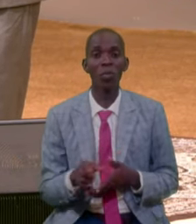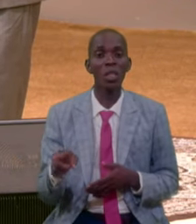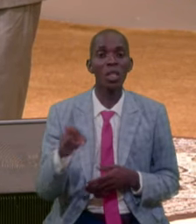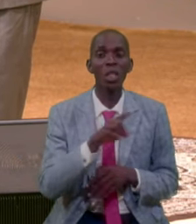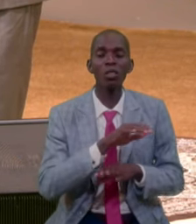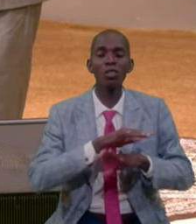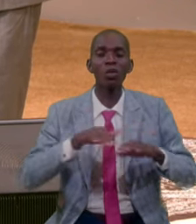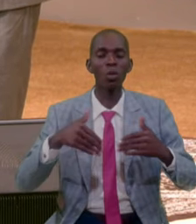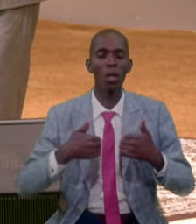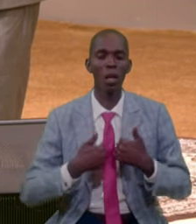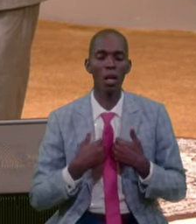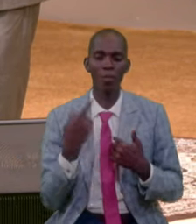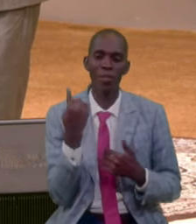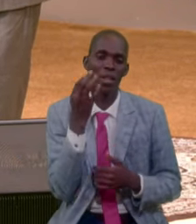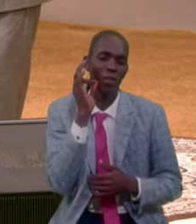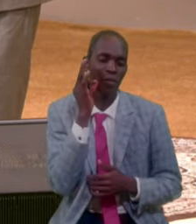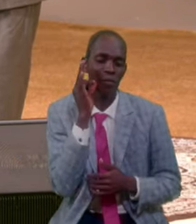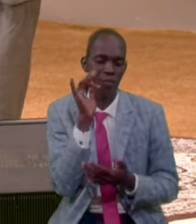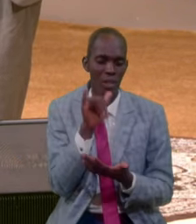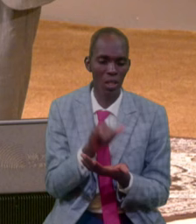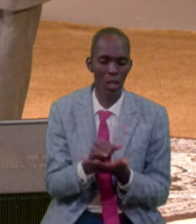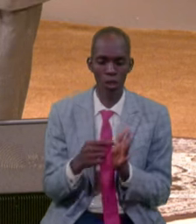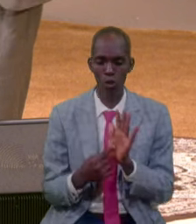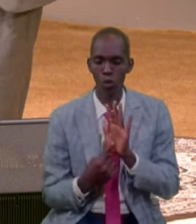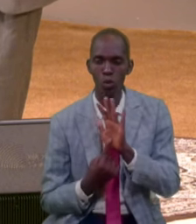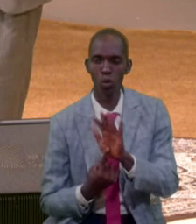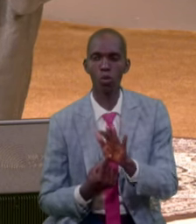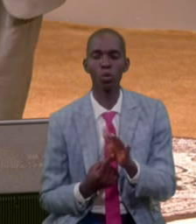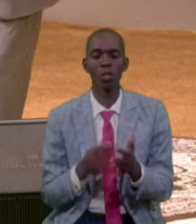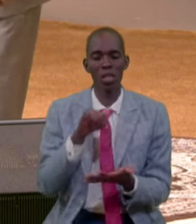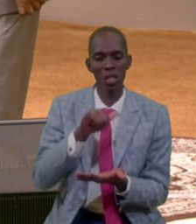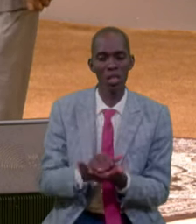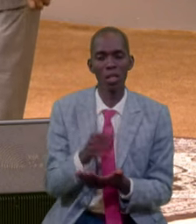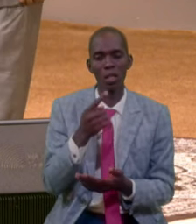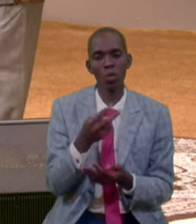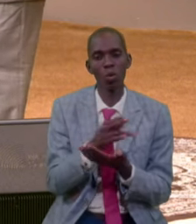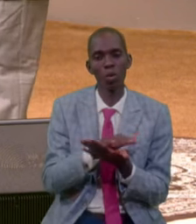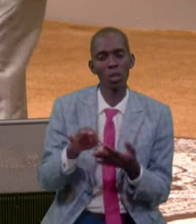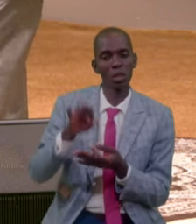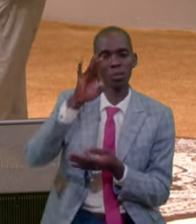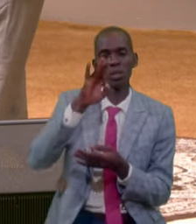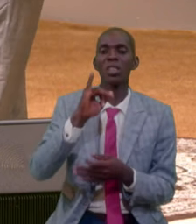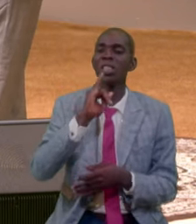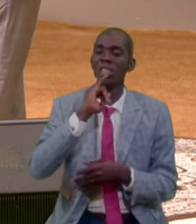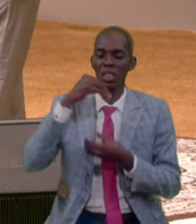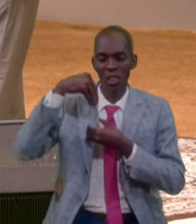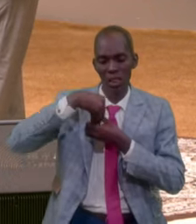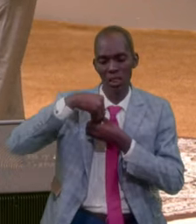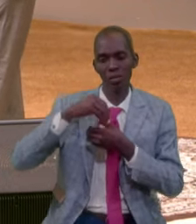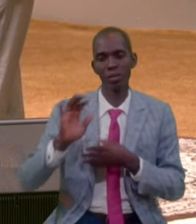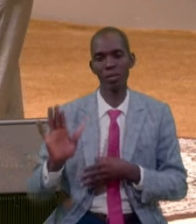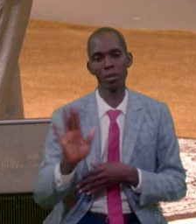the fruit that showed that the Holy Spirit is present in their